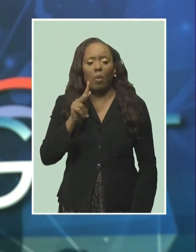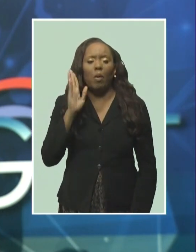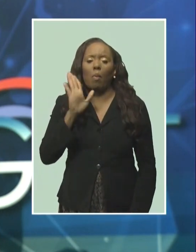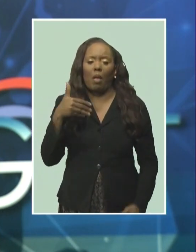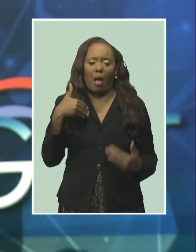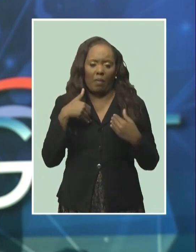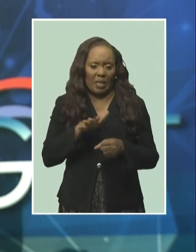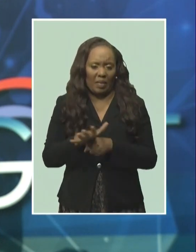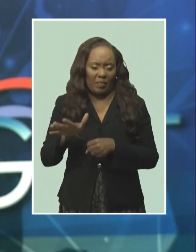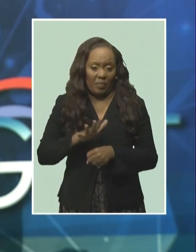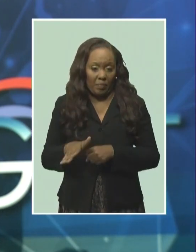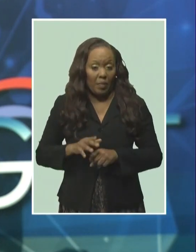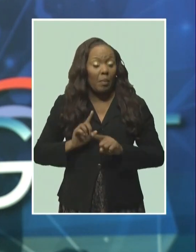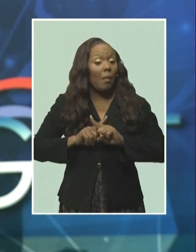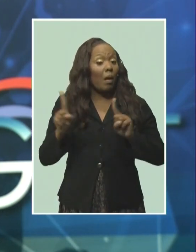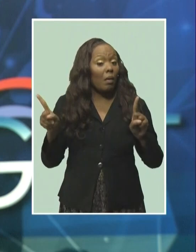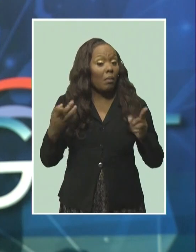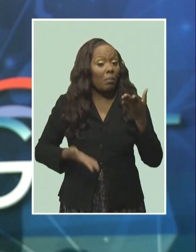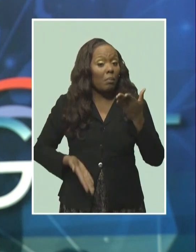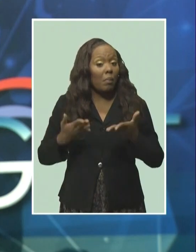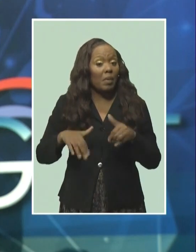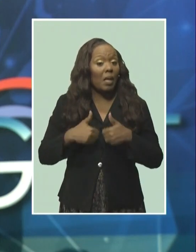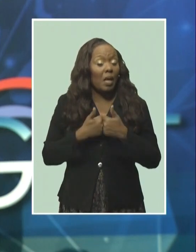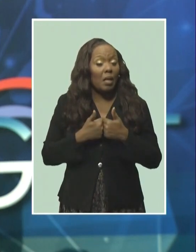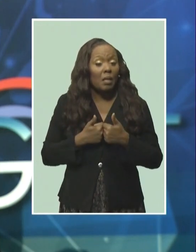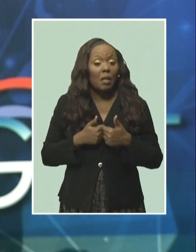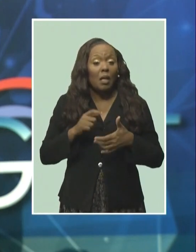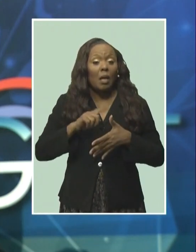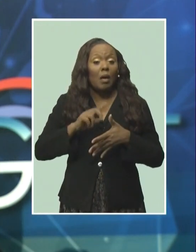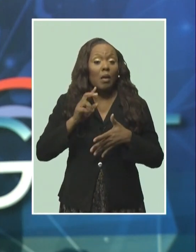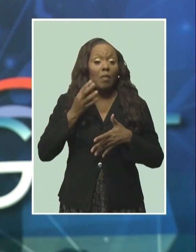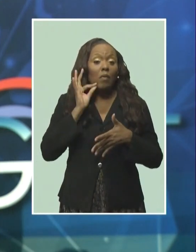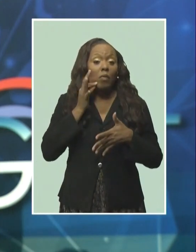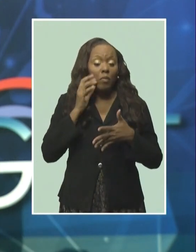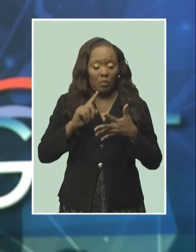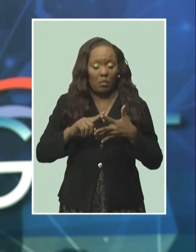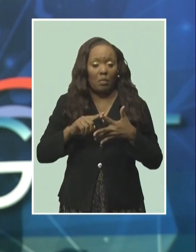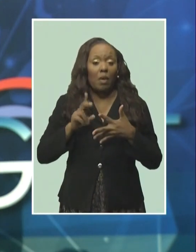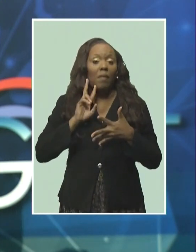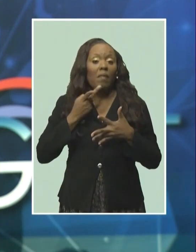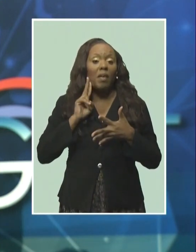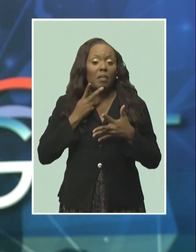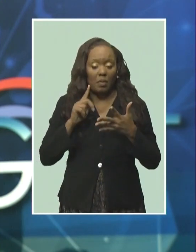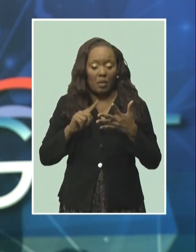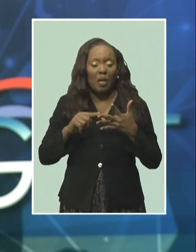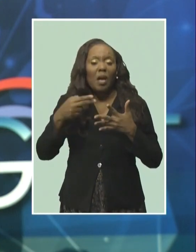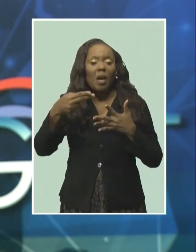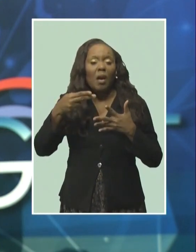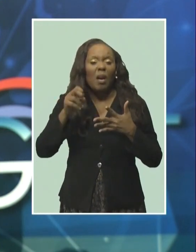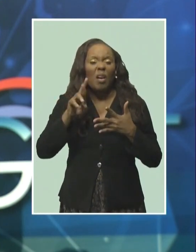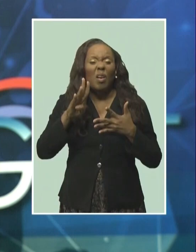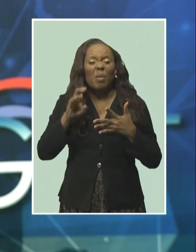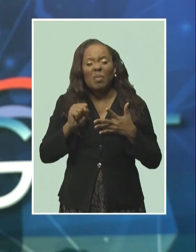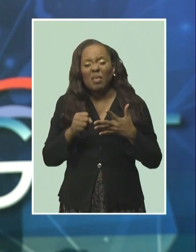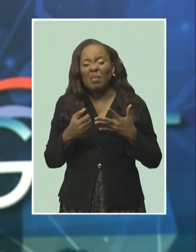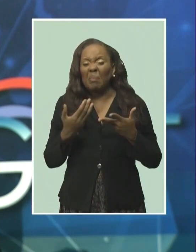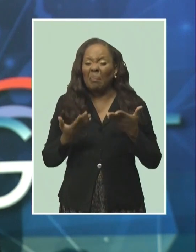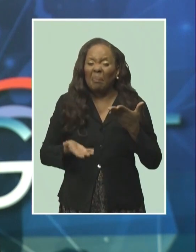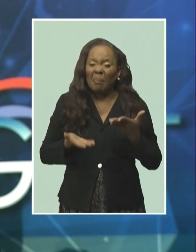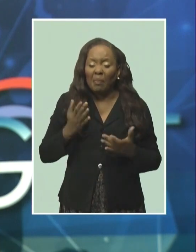our four parents, they're soon going to go off the scene, and who's going to take up from where they're left